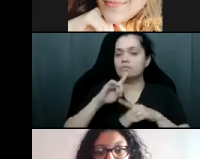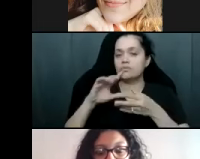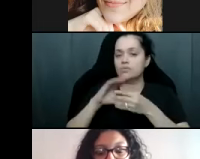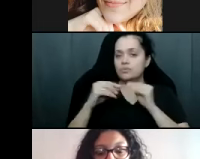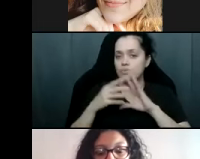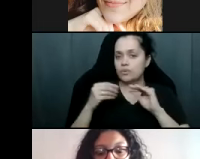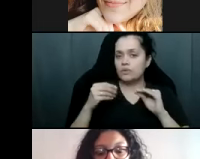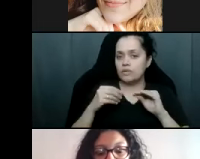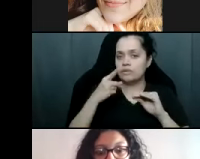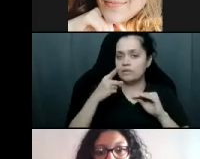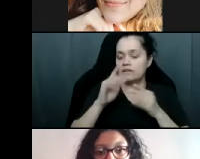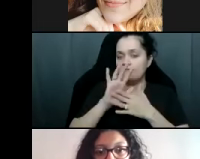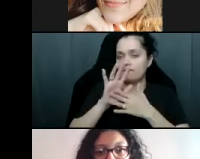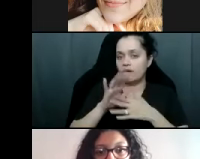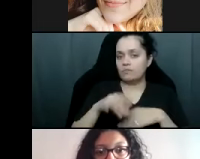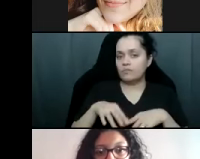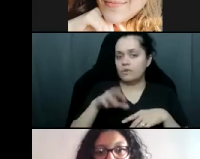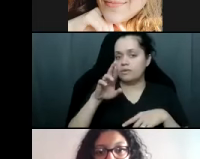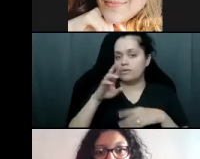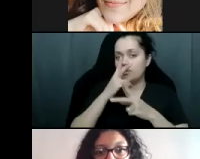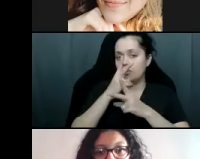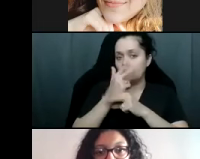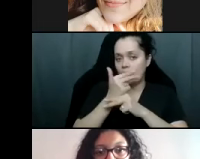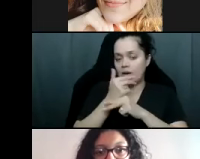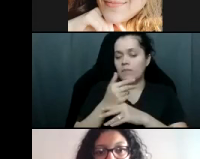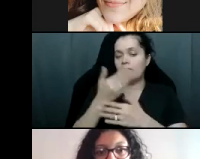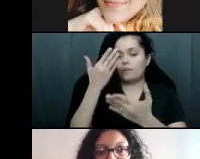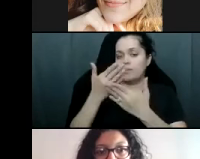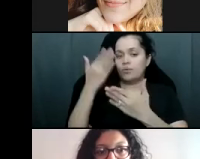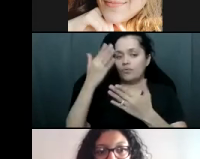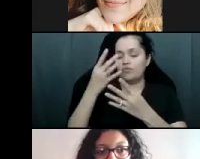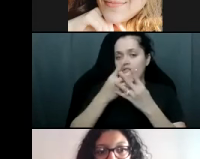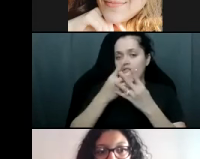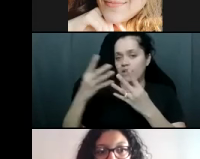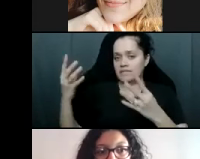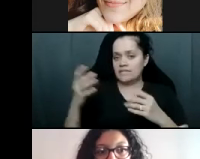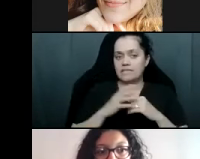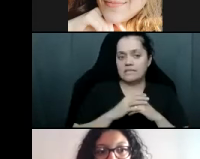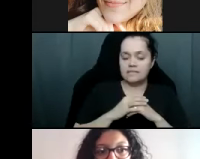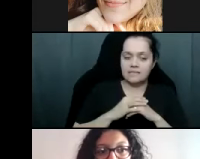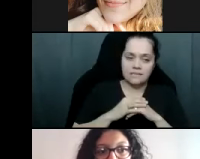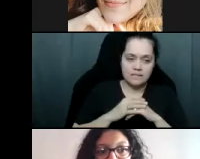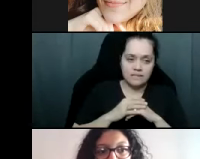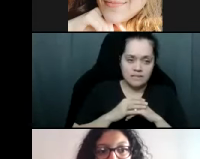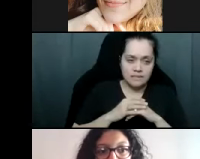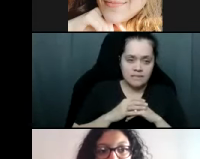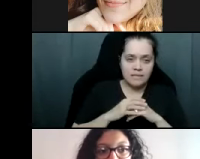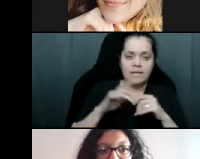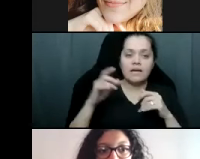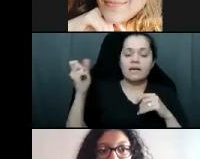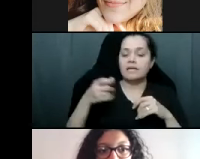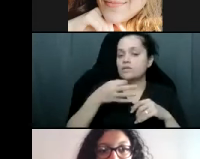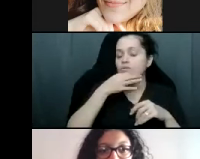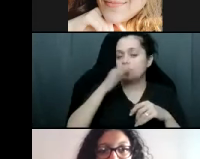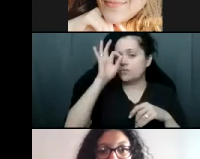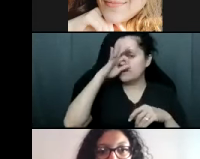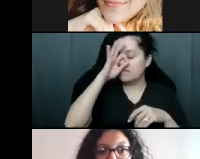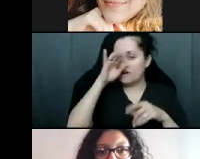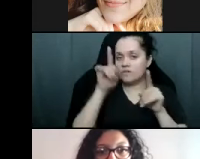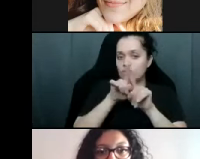film, Rabbit Proof Fence. All right, and yes, soon the fox was